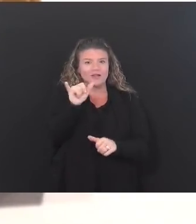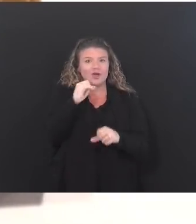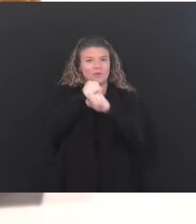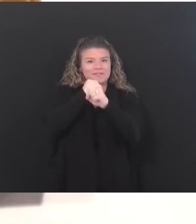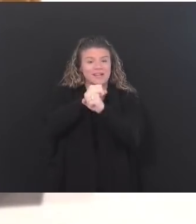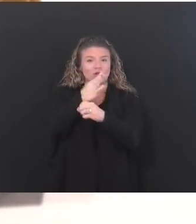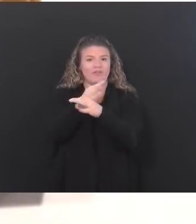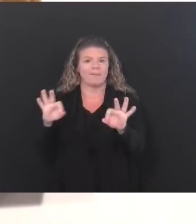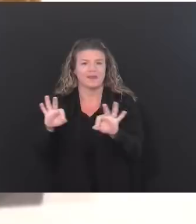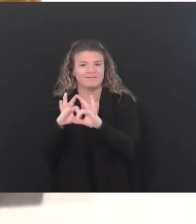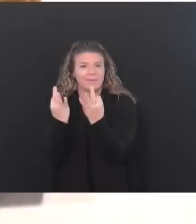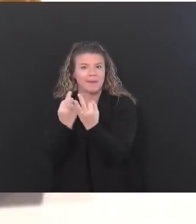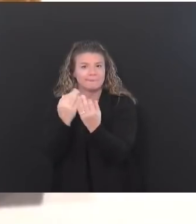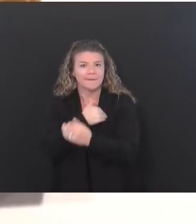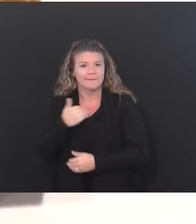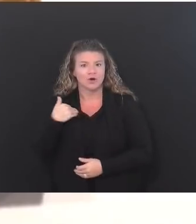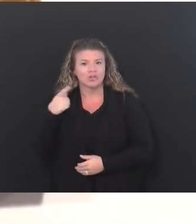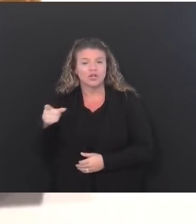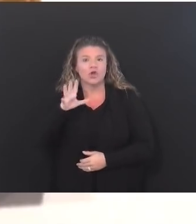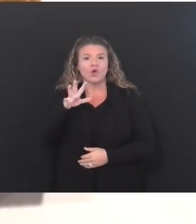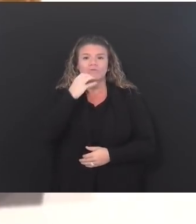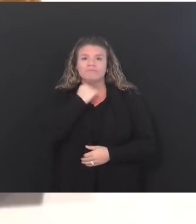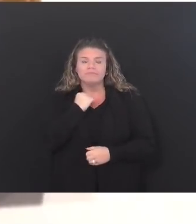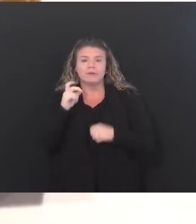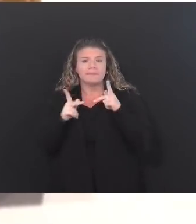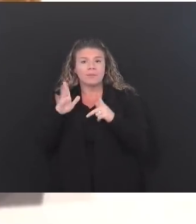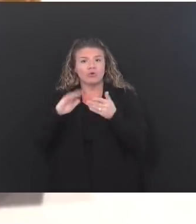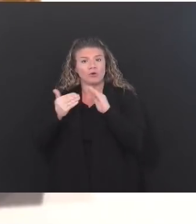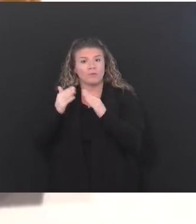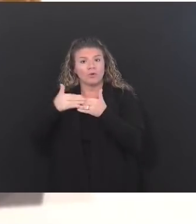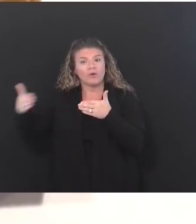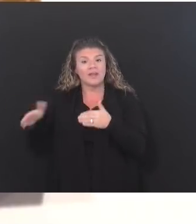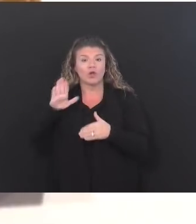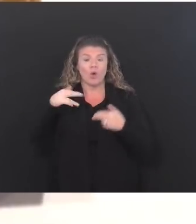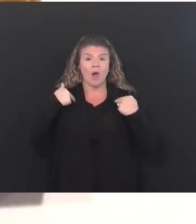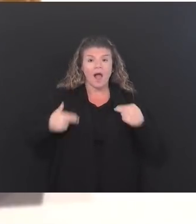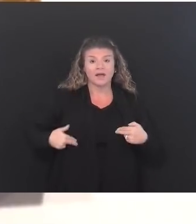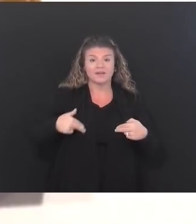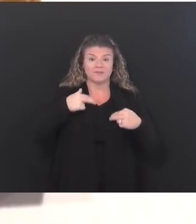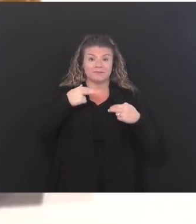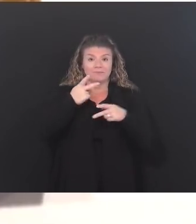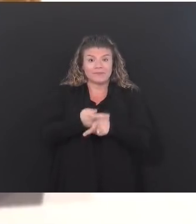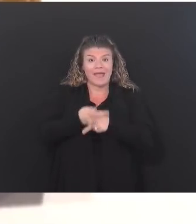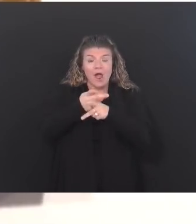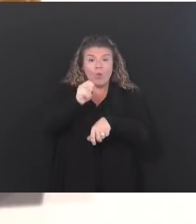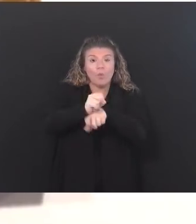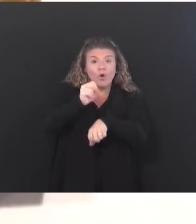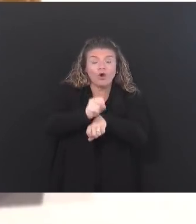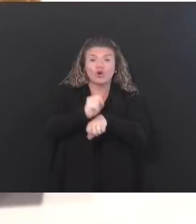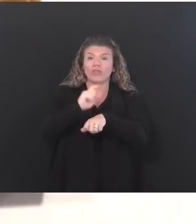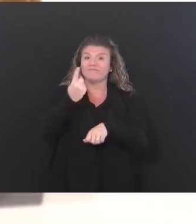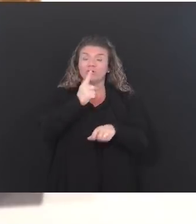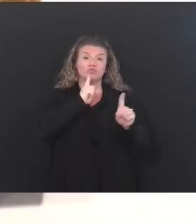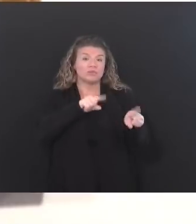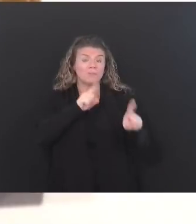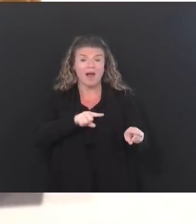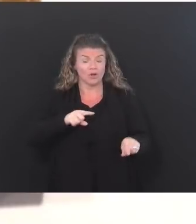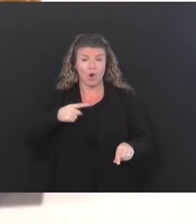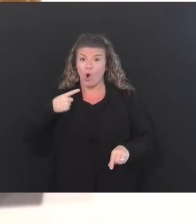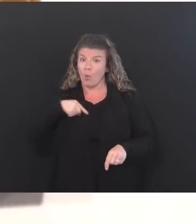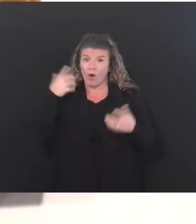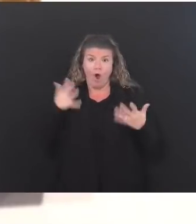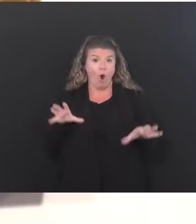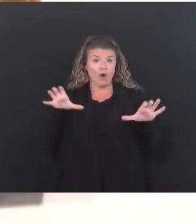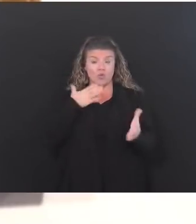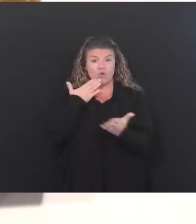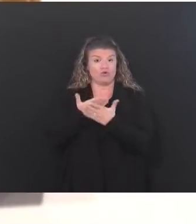members, your vulnerable people in your community, our healthcare workers, our first responders, and we are doing a great job at that. So